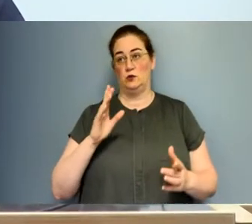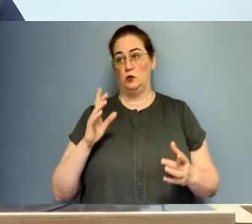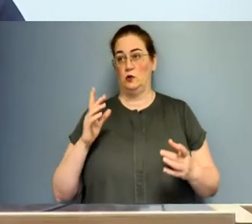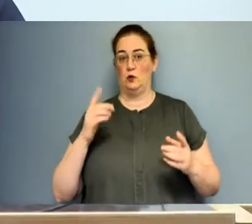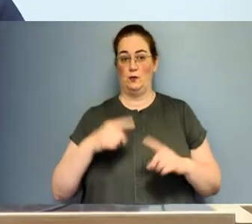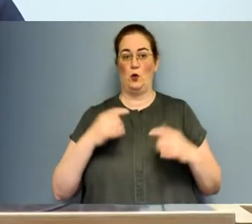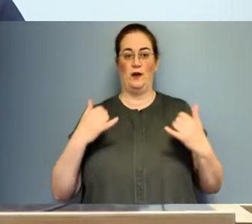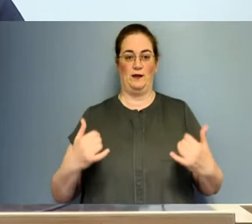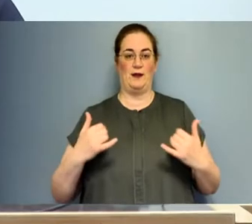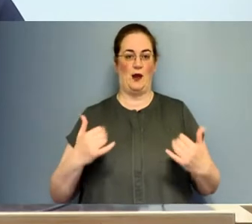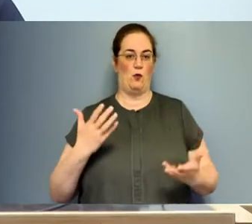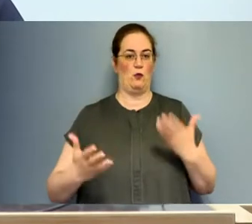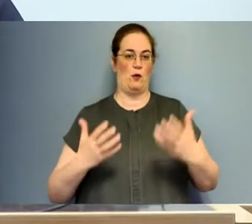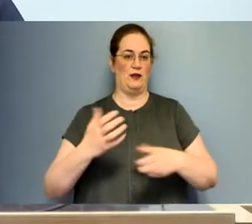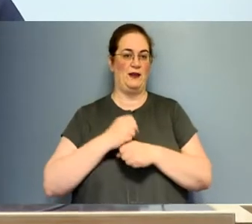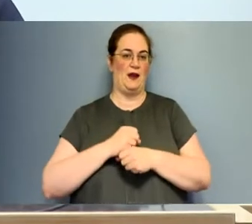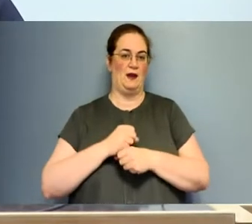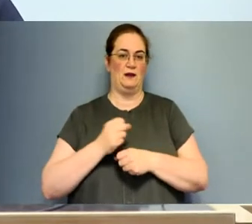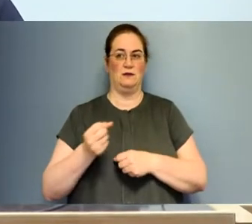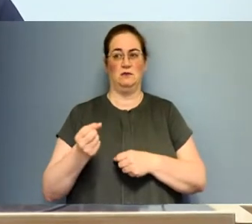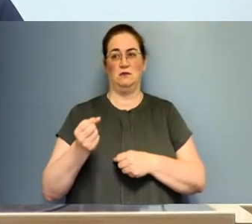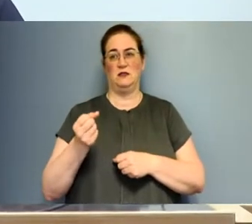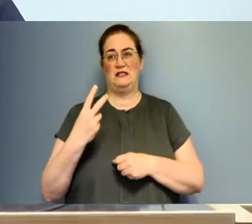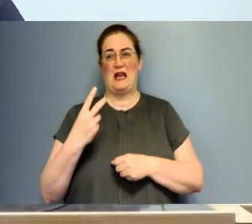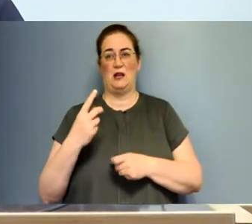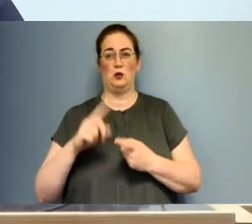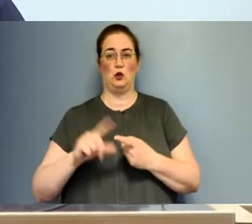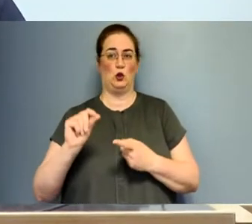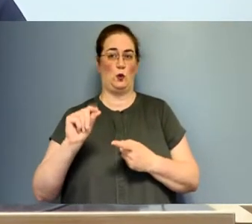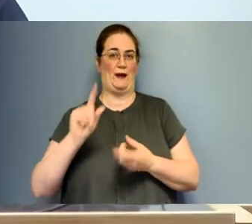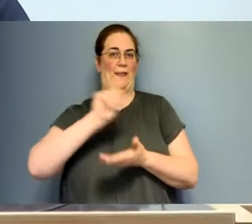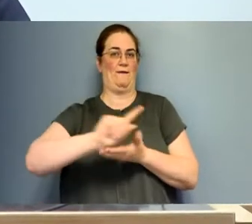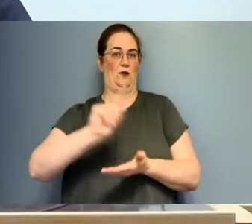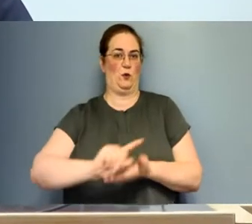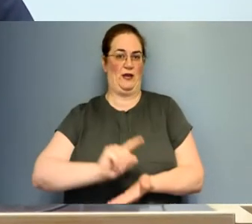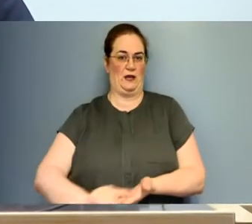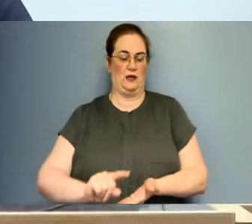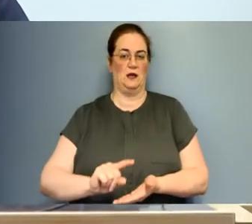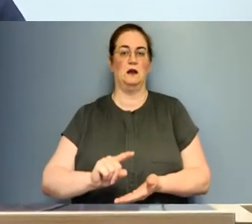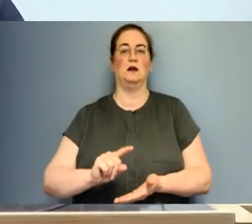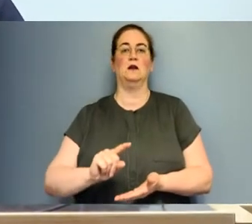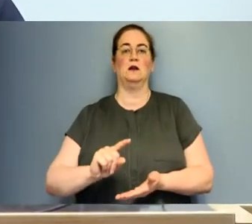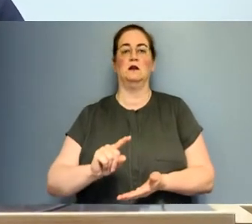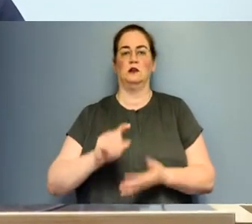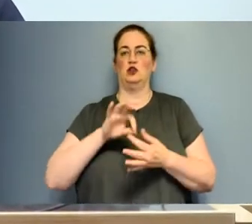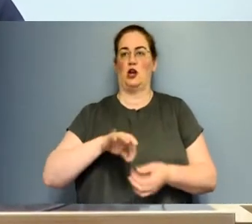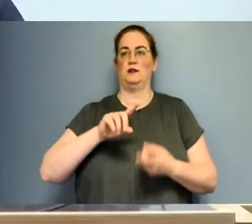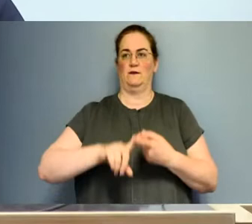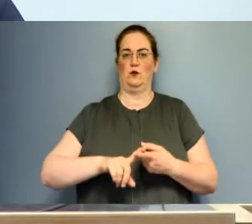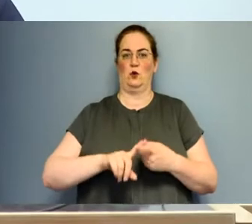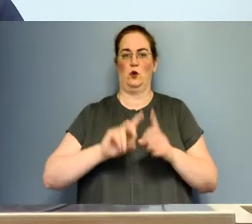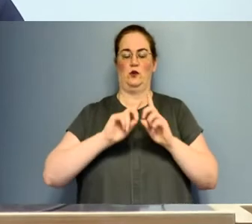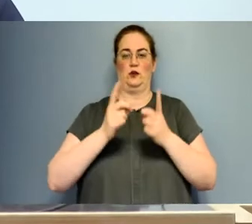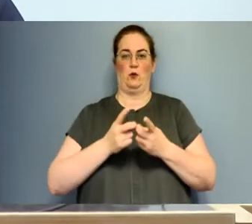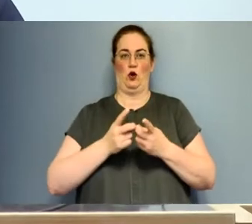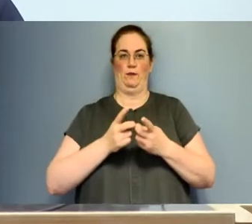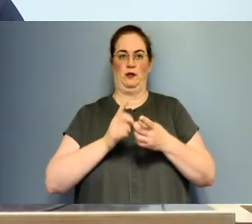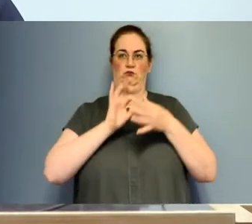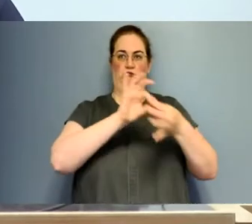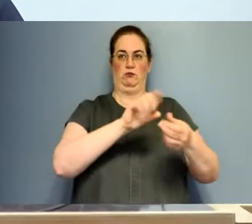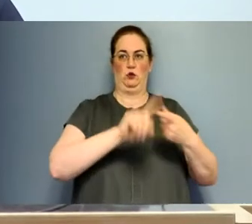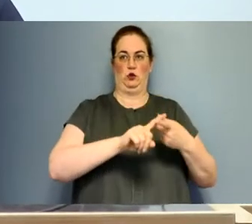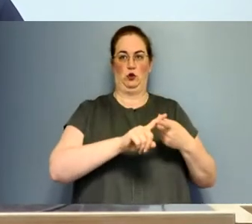where we're now probably getting between a dozen and 20 every week just for the department's reporting to the commissioners.